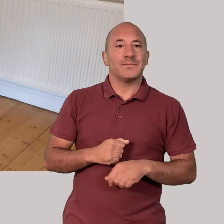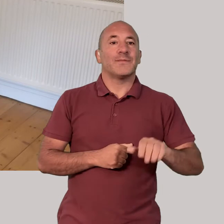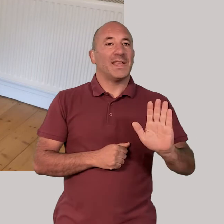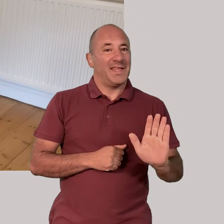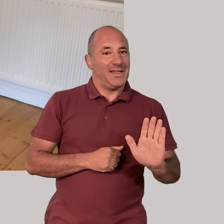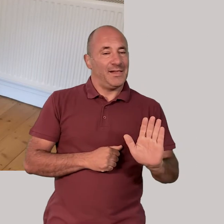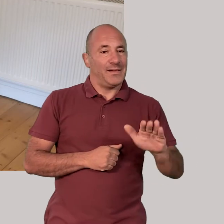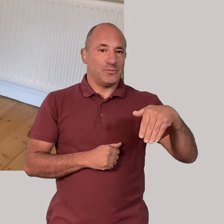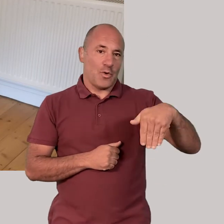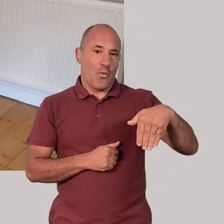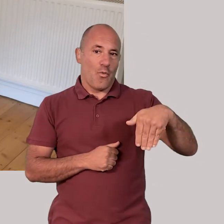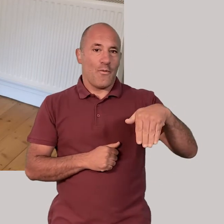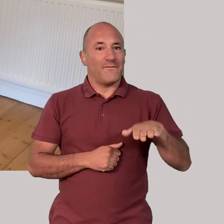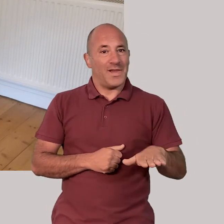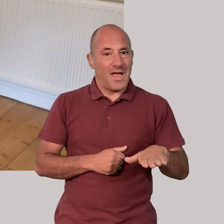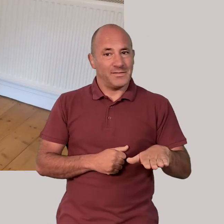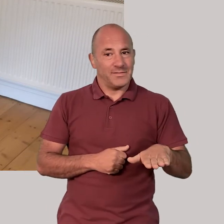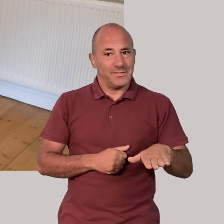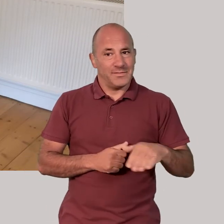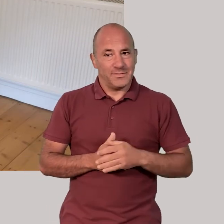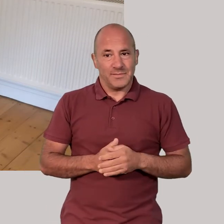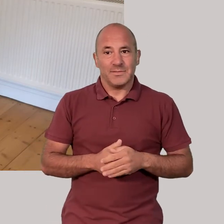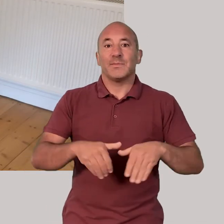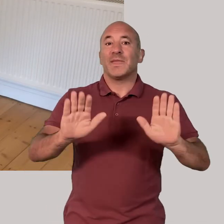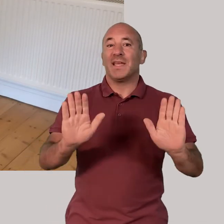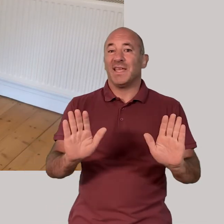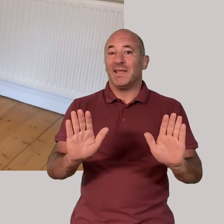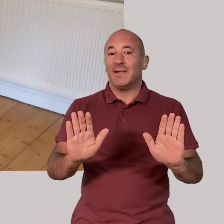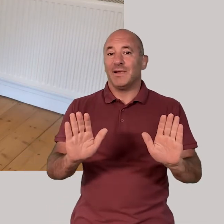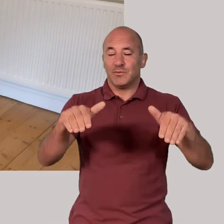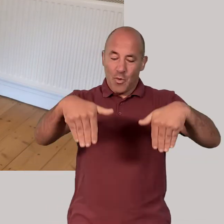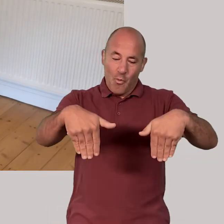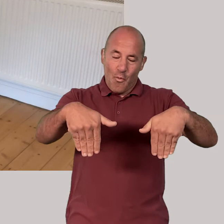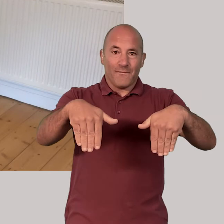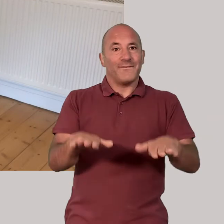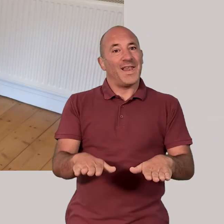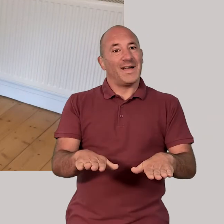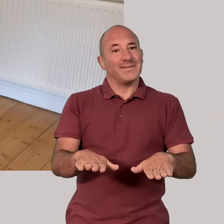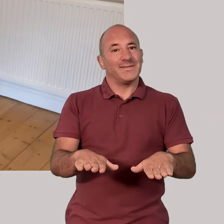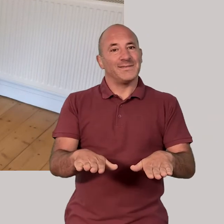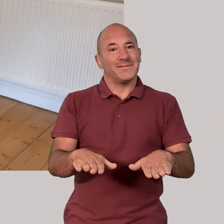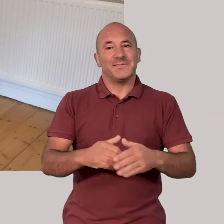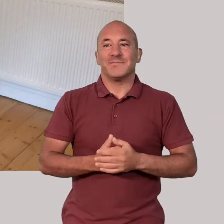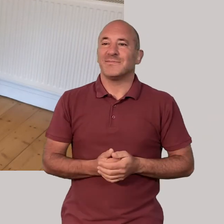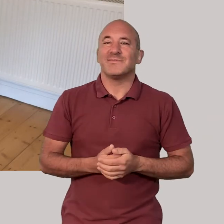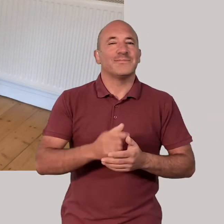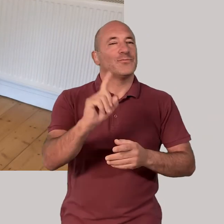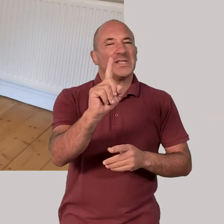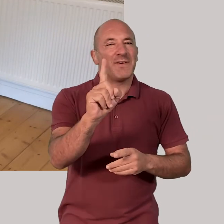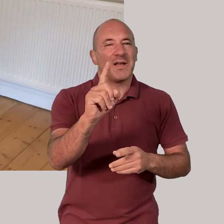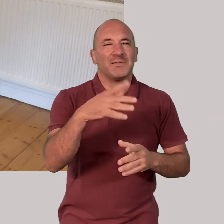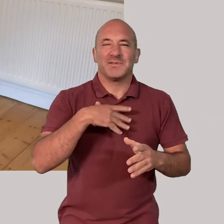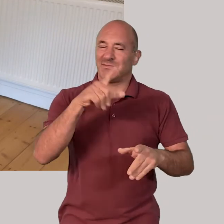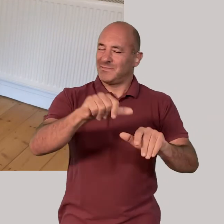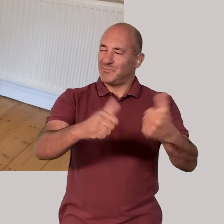flat. Heel, toe, flat, and both. Heel, toe, flat. Whatever